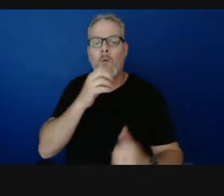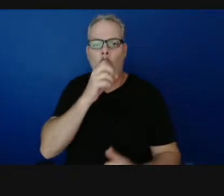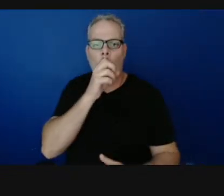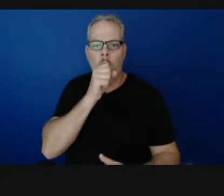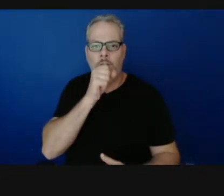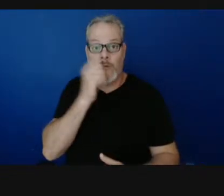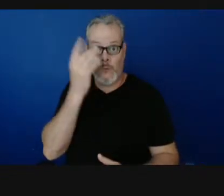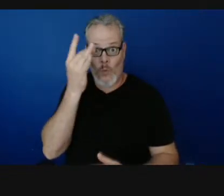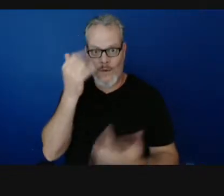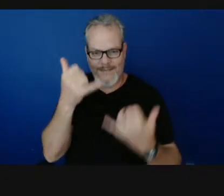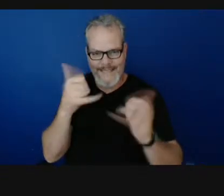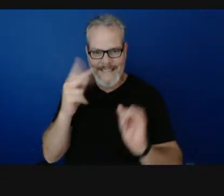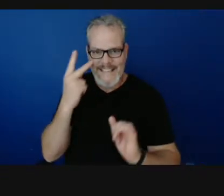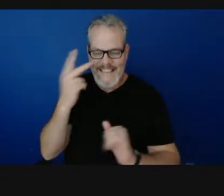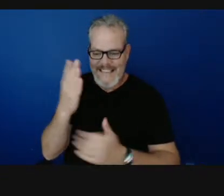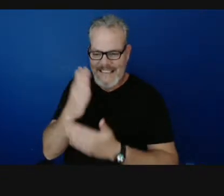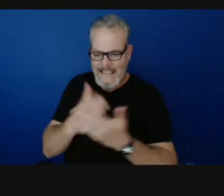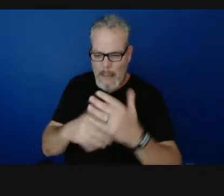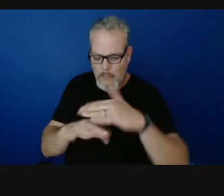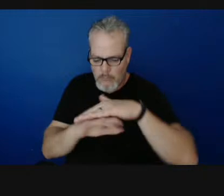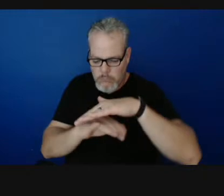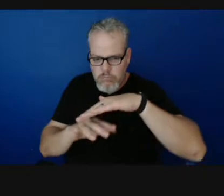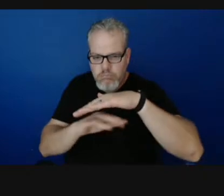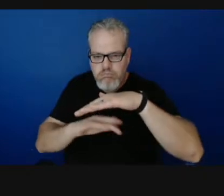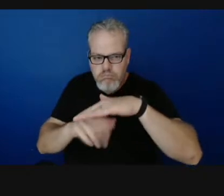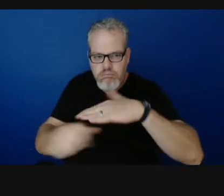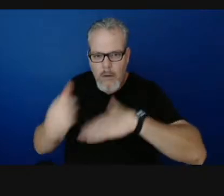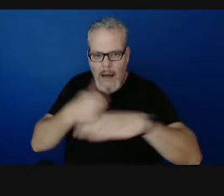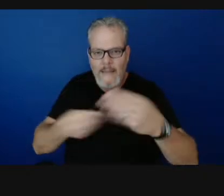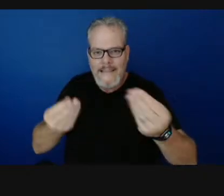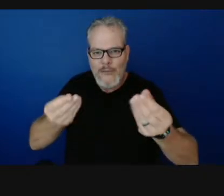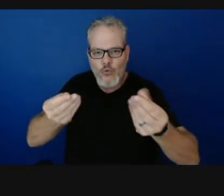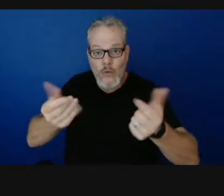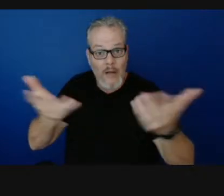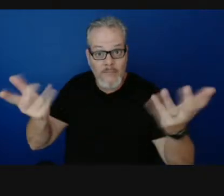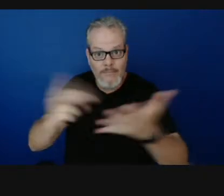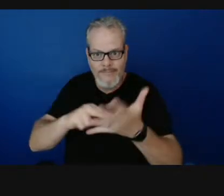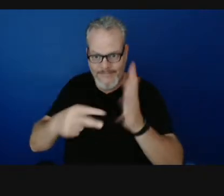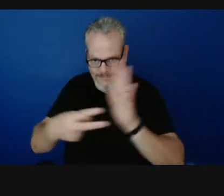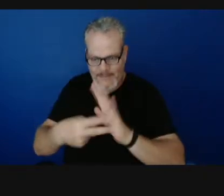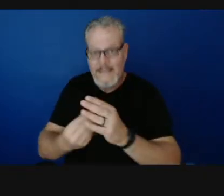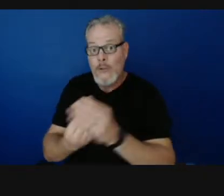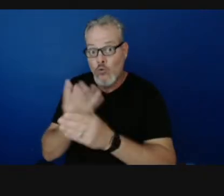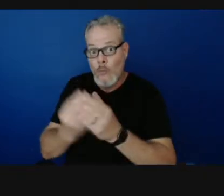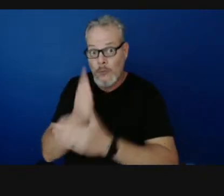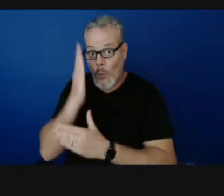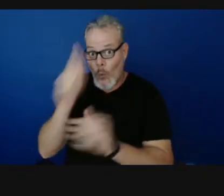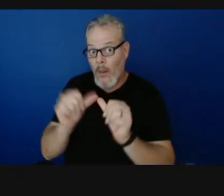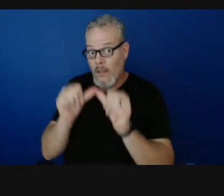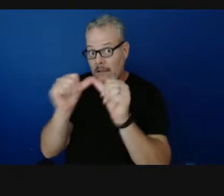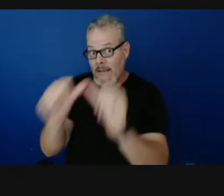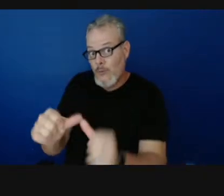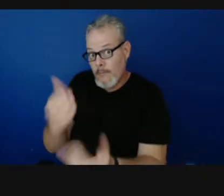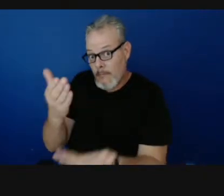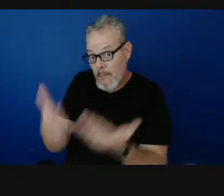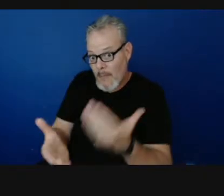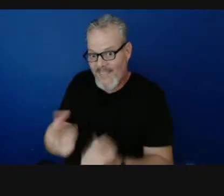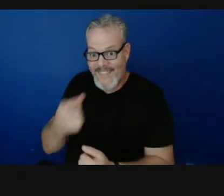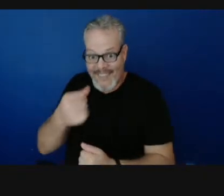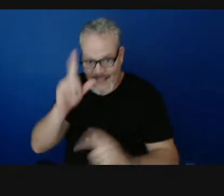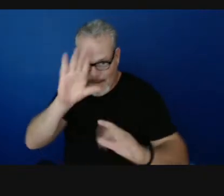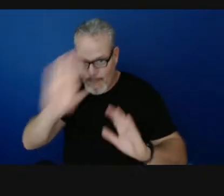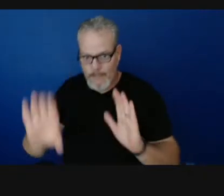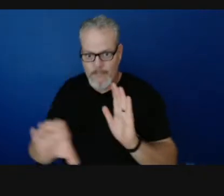some signs of unrest beneath the surface, perhaps indicating that the eruption might resume. And this is a screenshot of one of